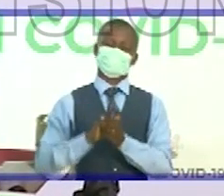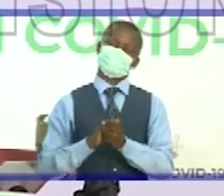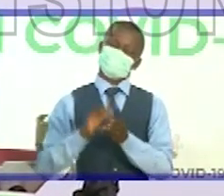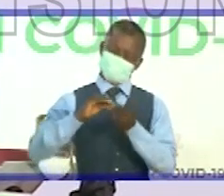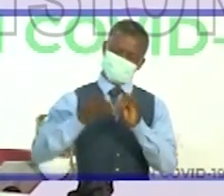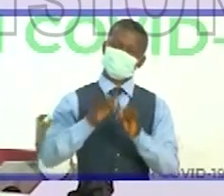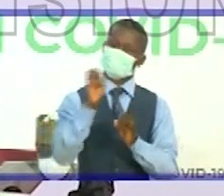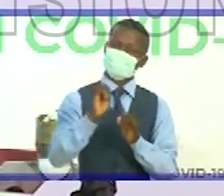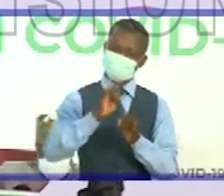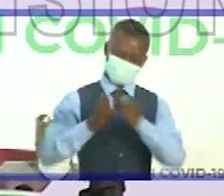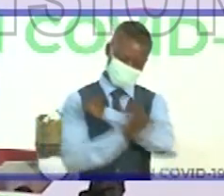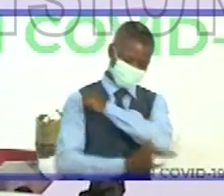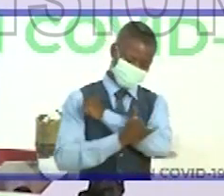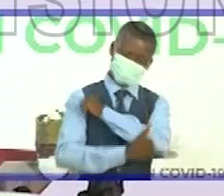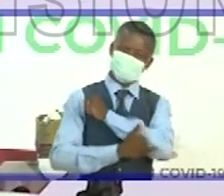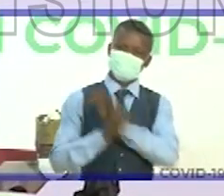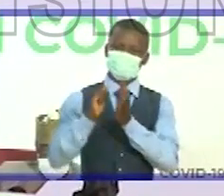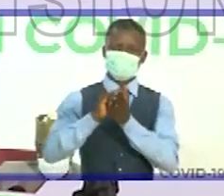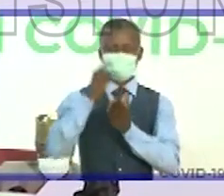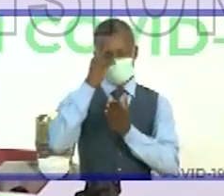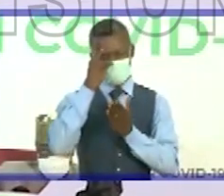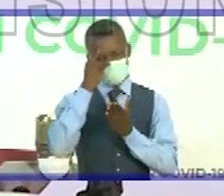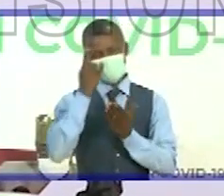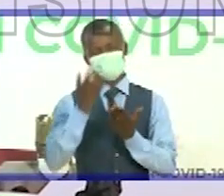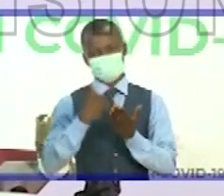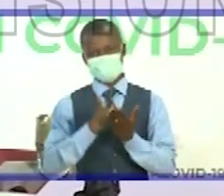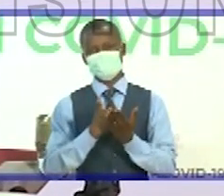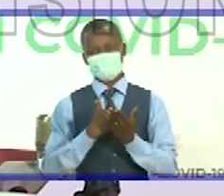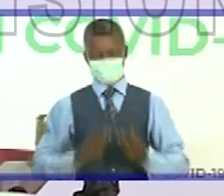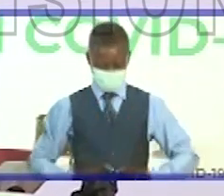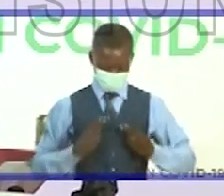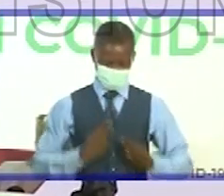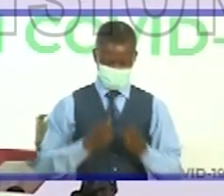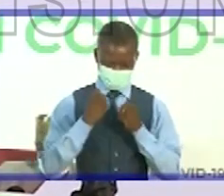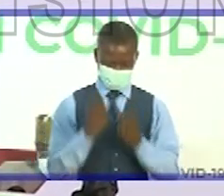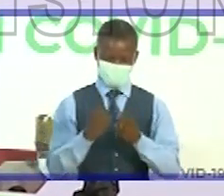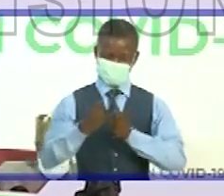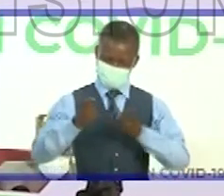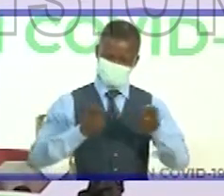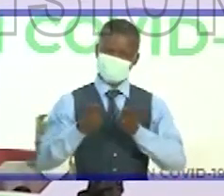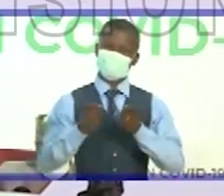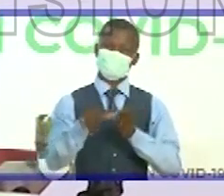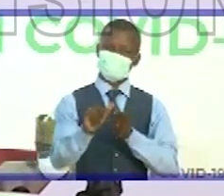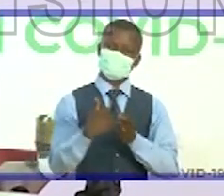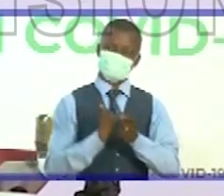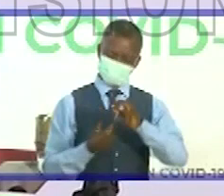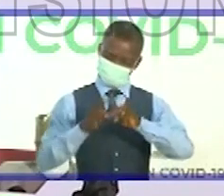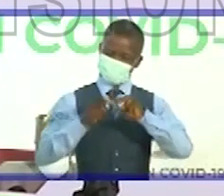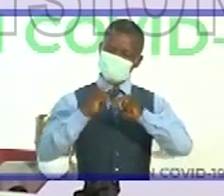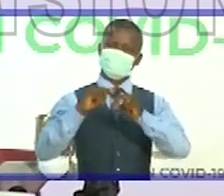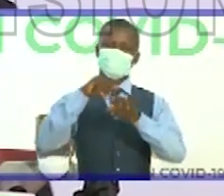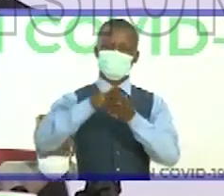countries that initially thought they had this under control, we're seeing some increase in transmission